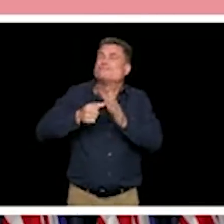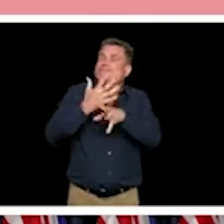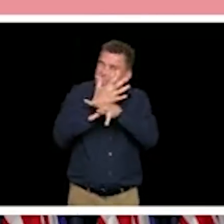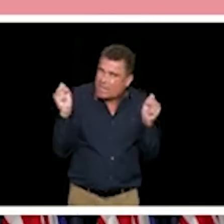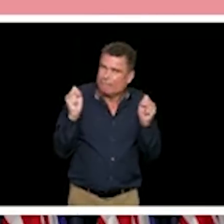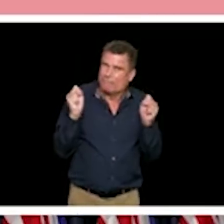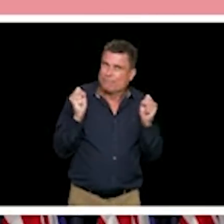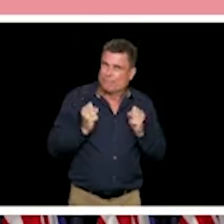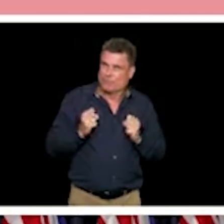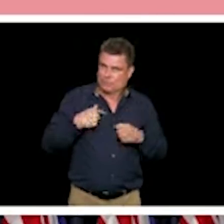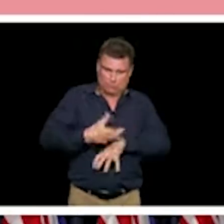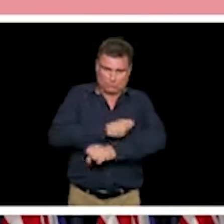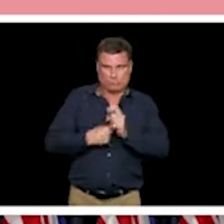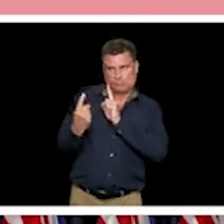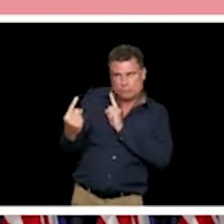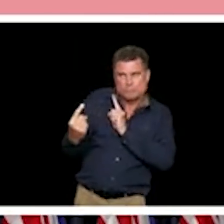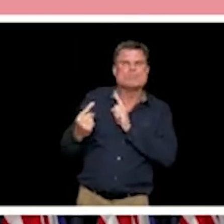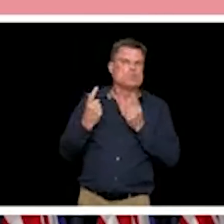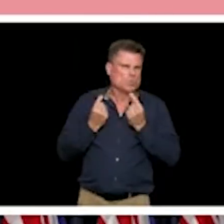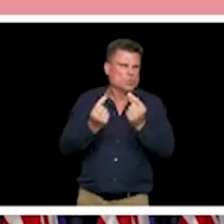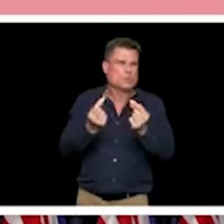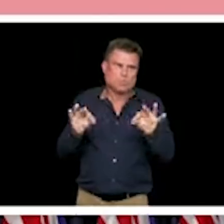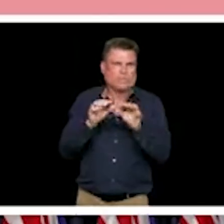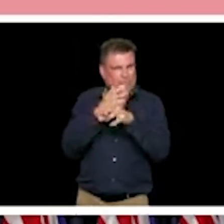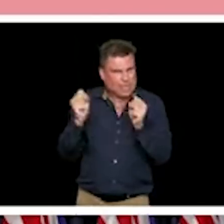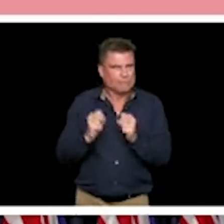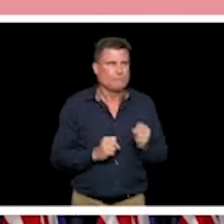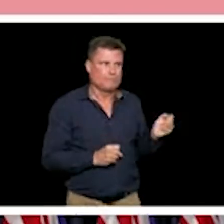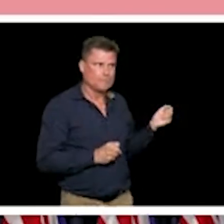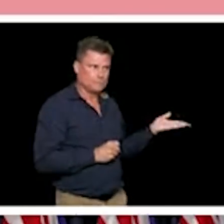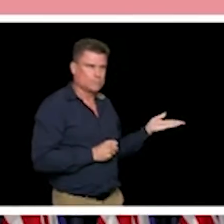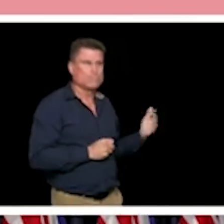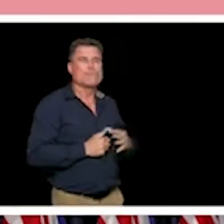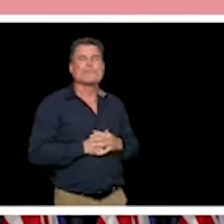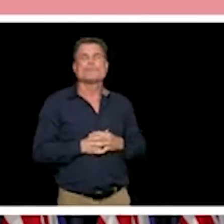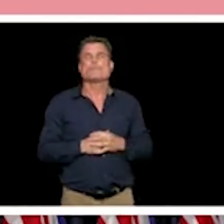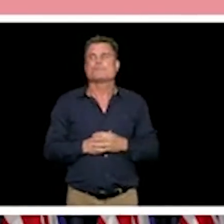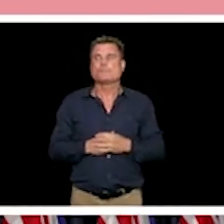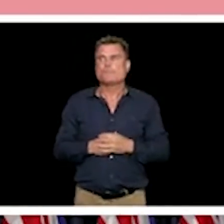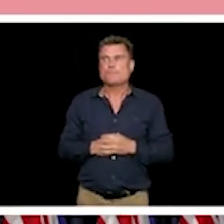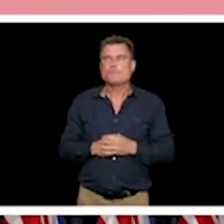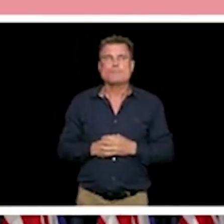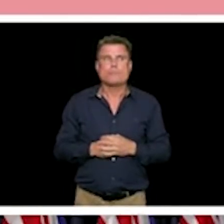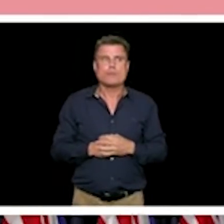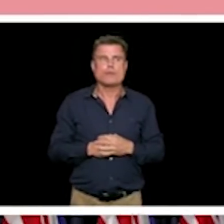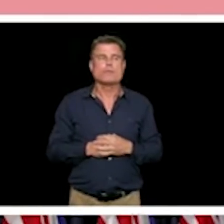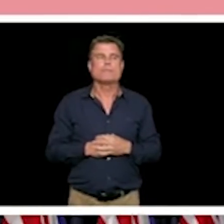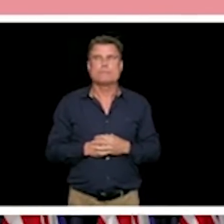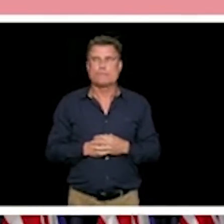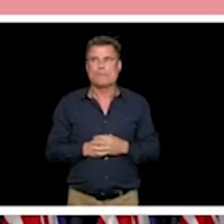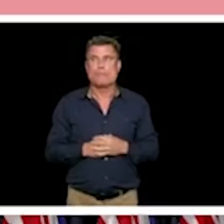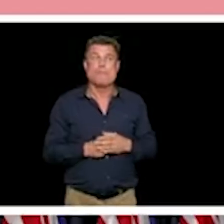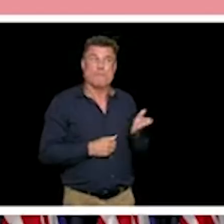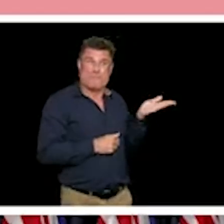risk transmission of the virus on a broader scale. And the modeling that we've been doing, the compartmental modeling, helps